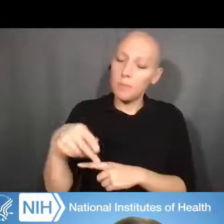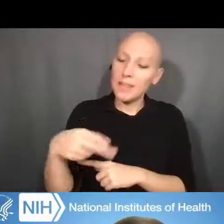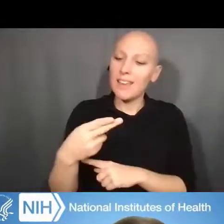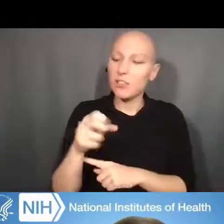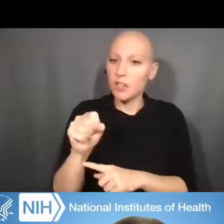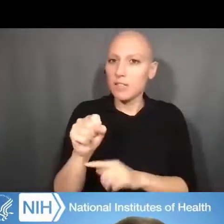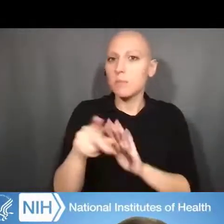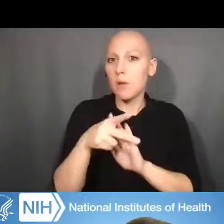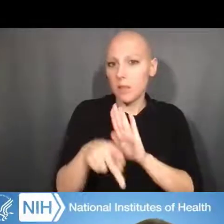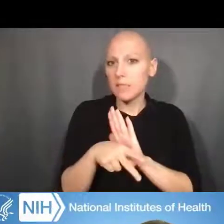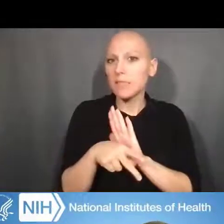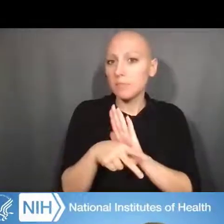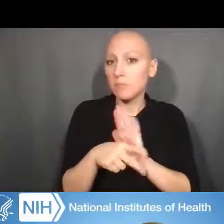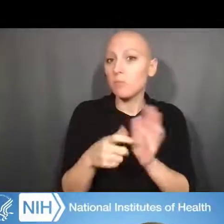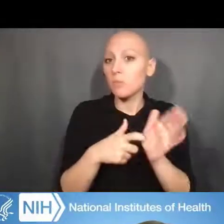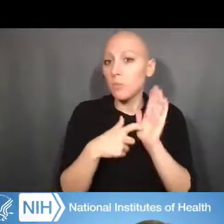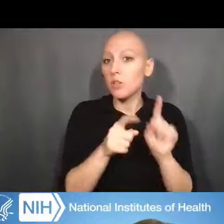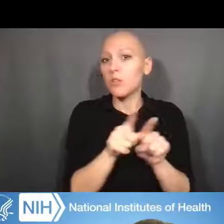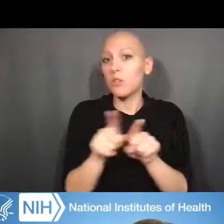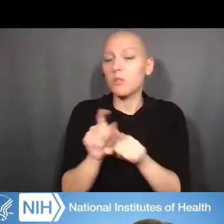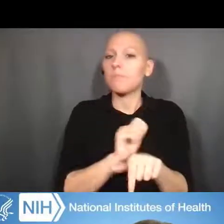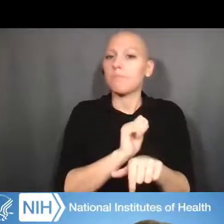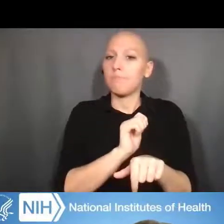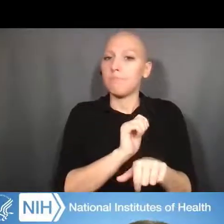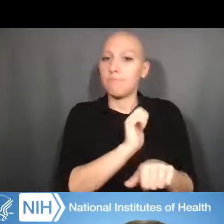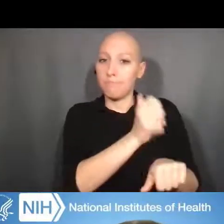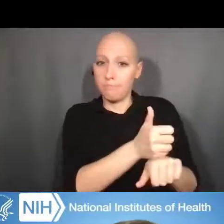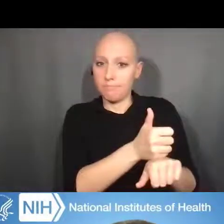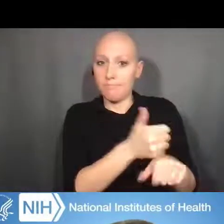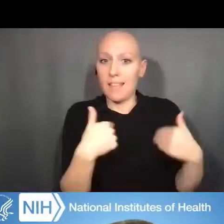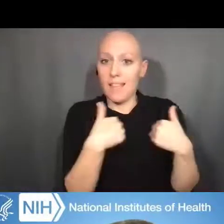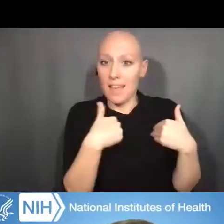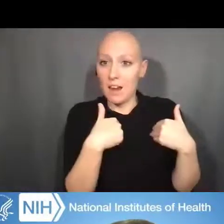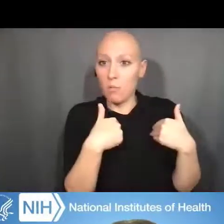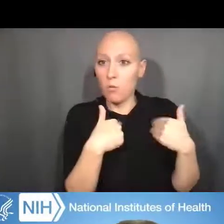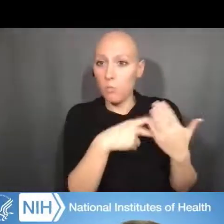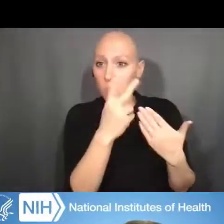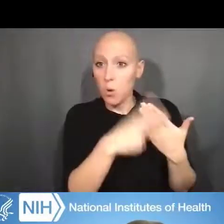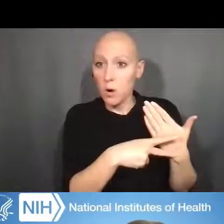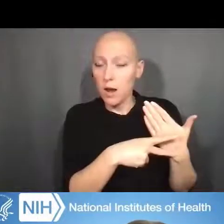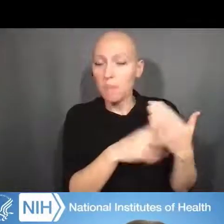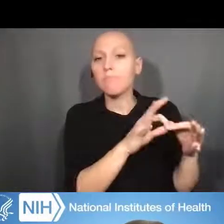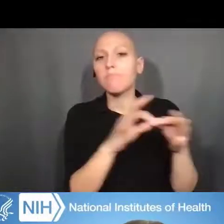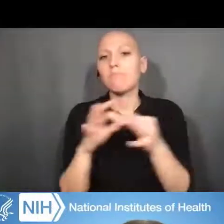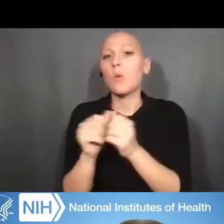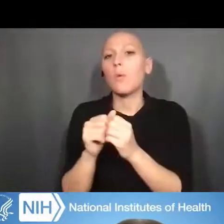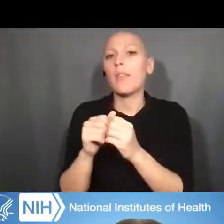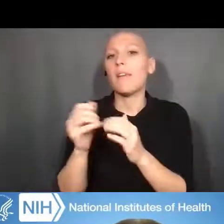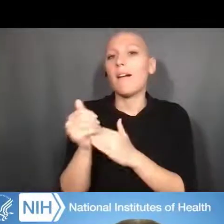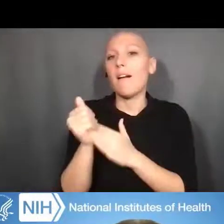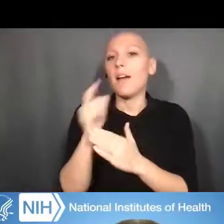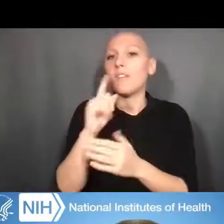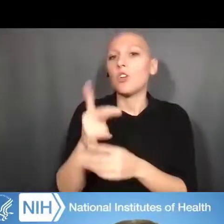animal program on the Guide for the Care and Use of Laboratory Animals, also known as the